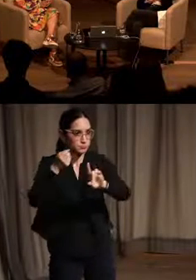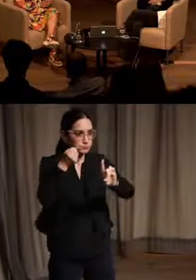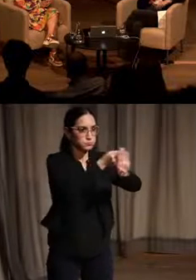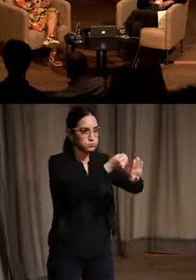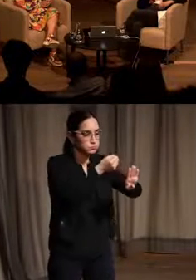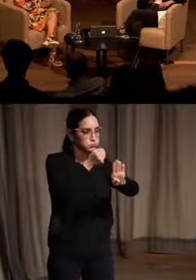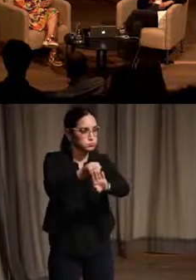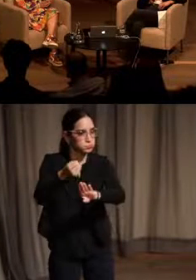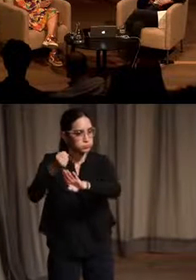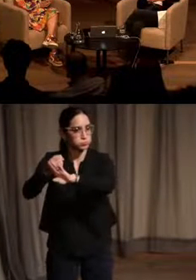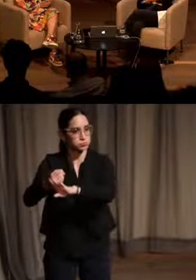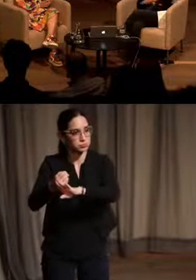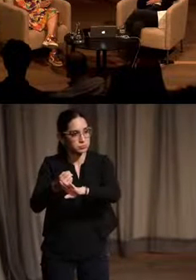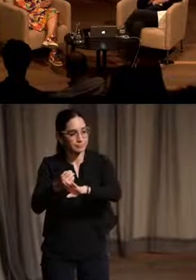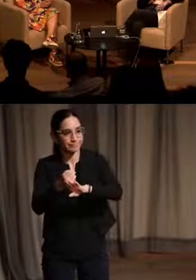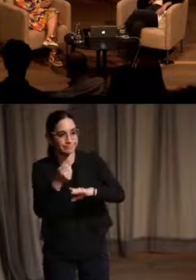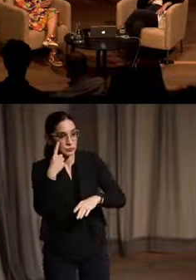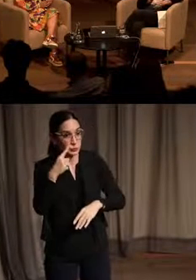So that's why